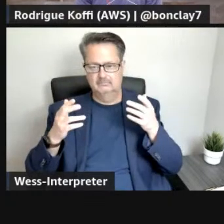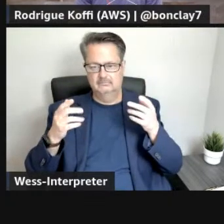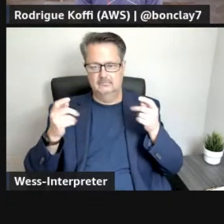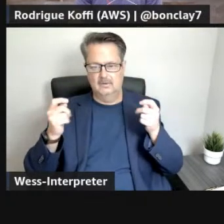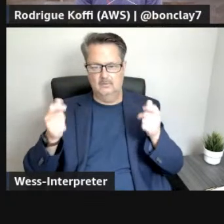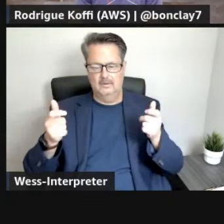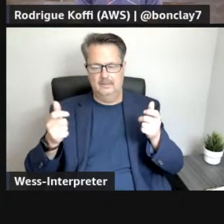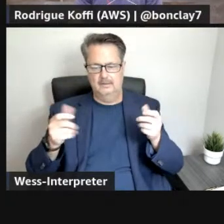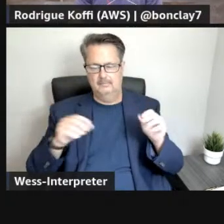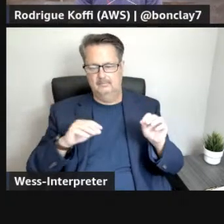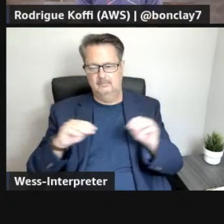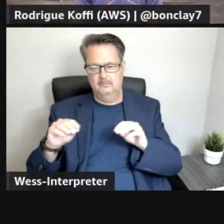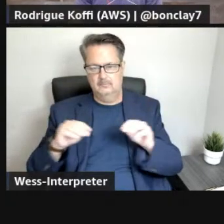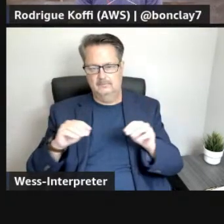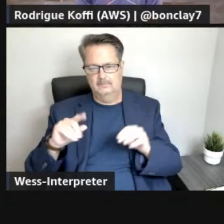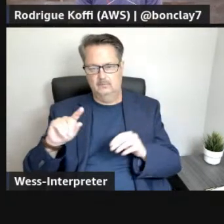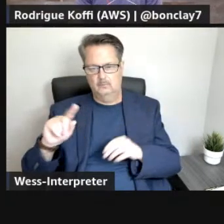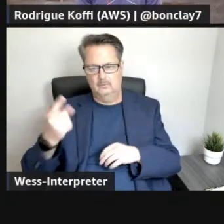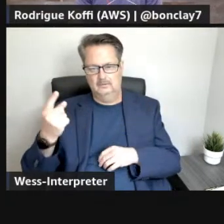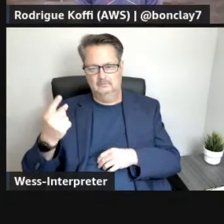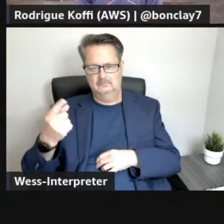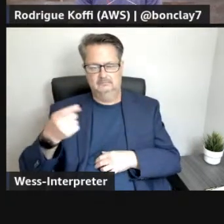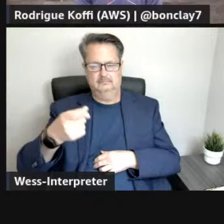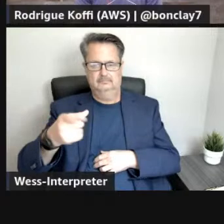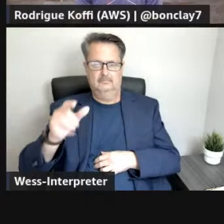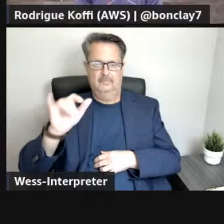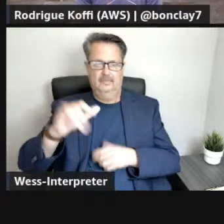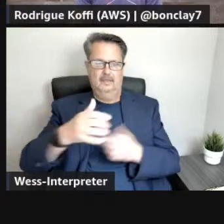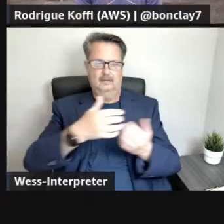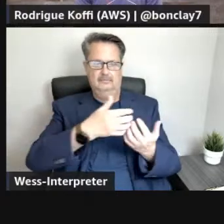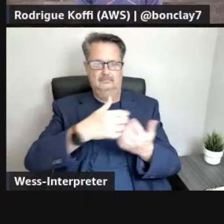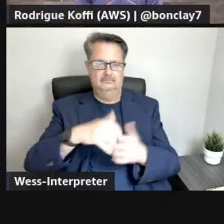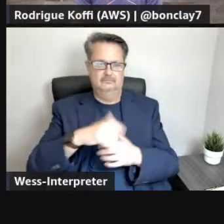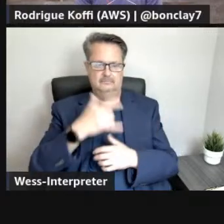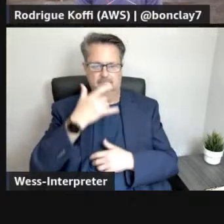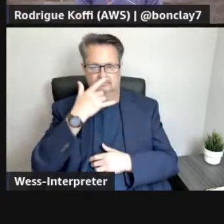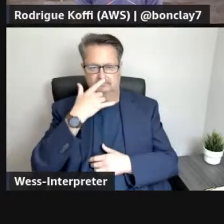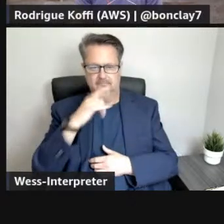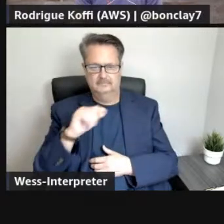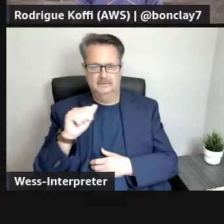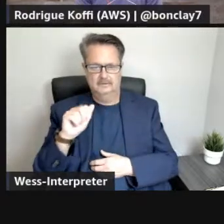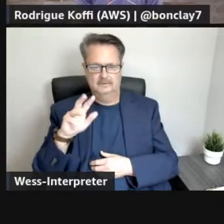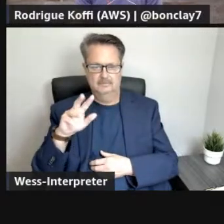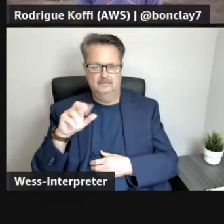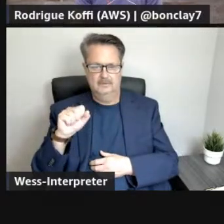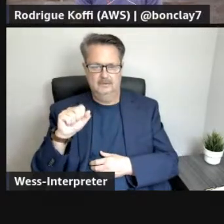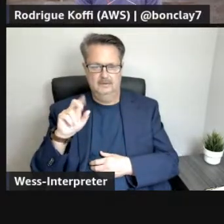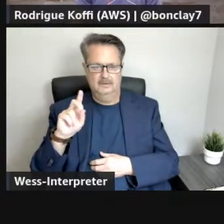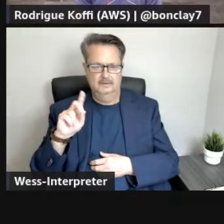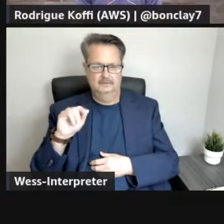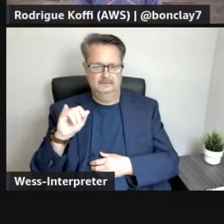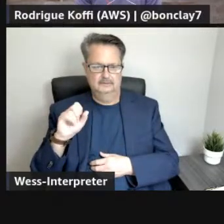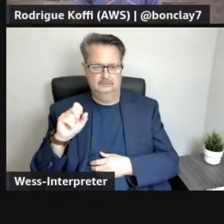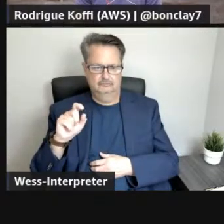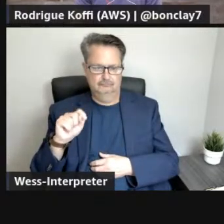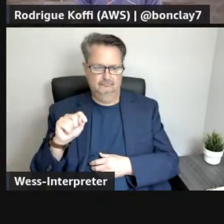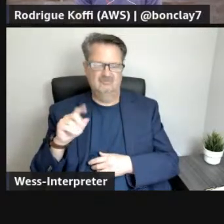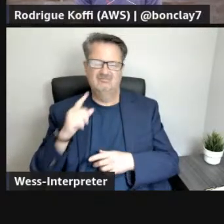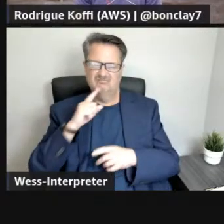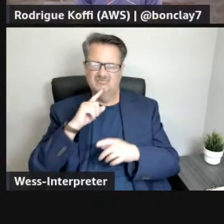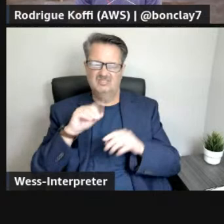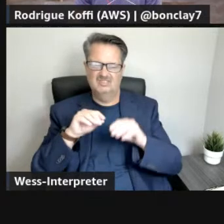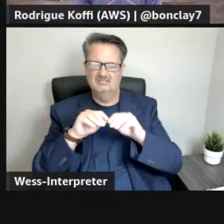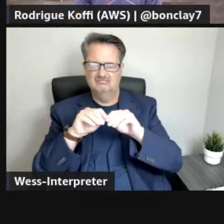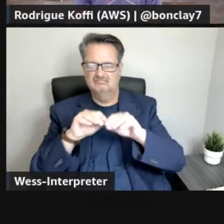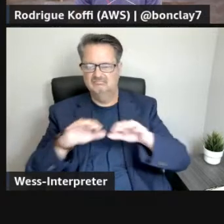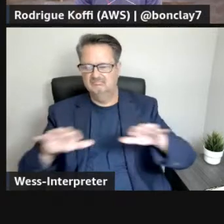the AWS distro for OpenTelemetry. So what is AWS distro for OpenTelemetry? It is basically a redistribution of the OpenTelemetry